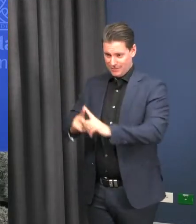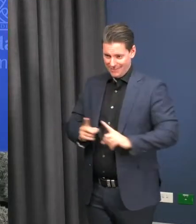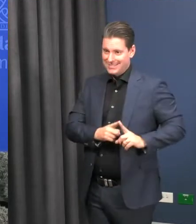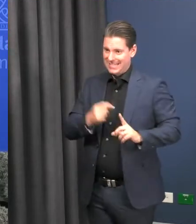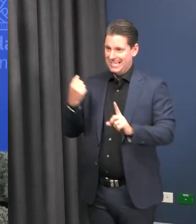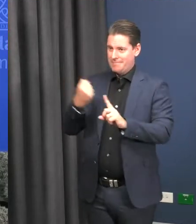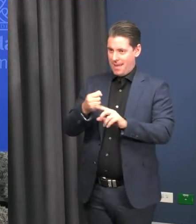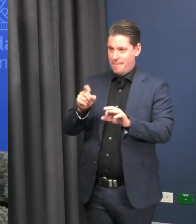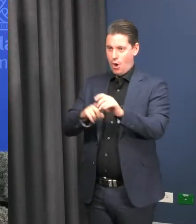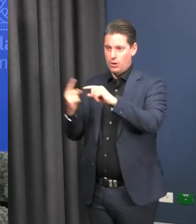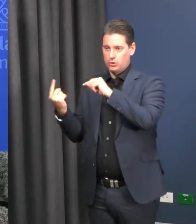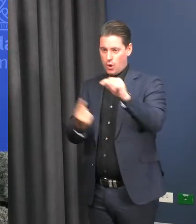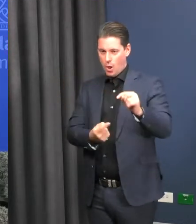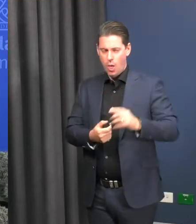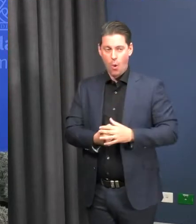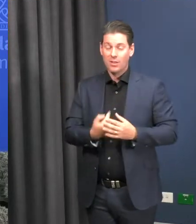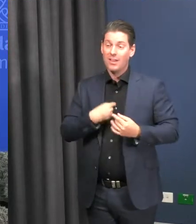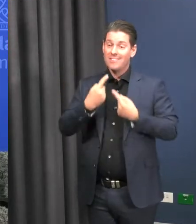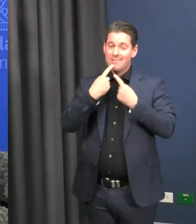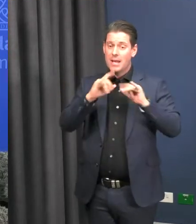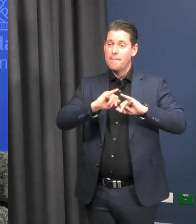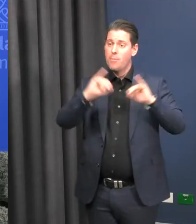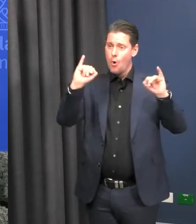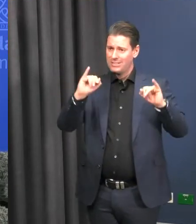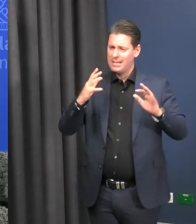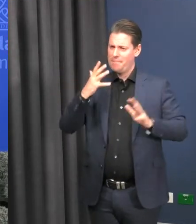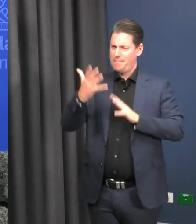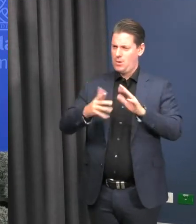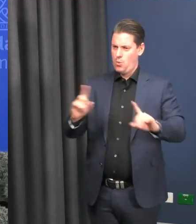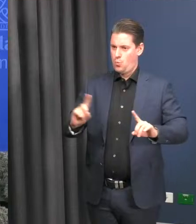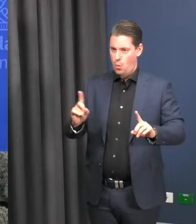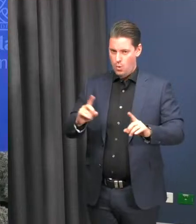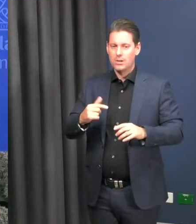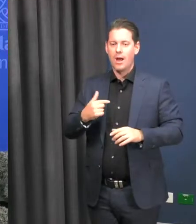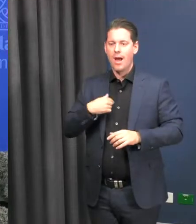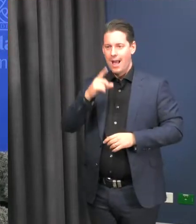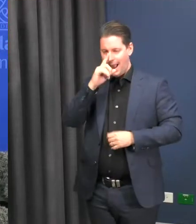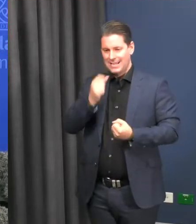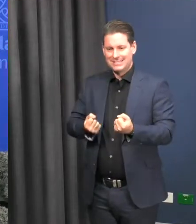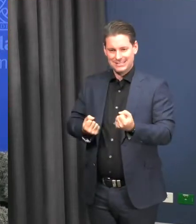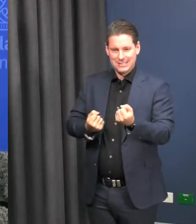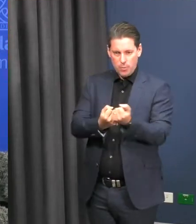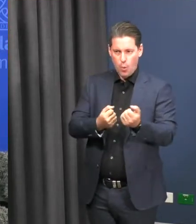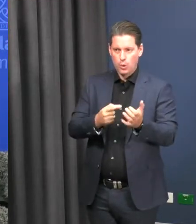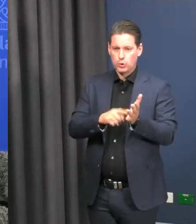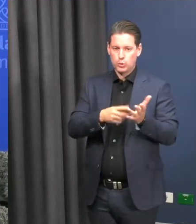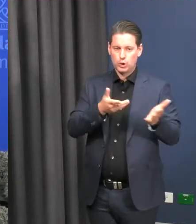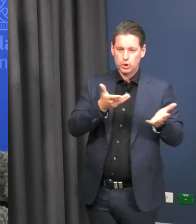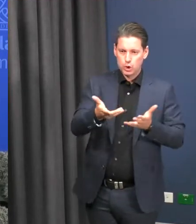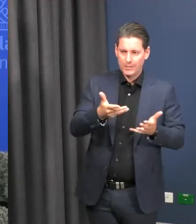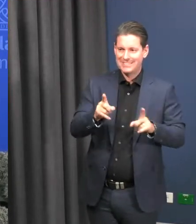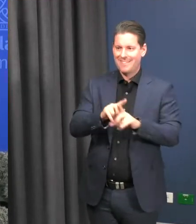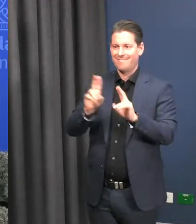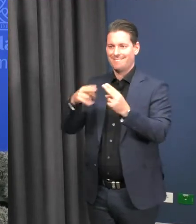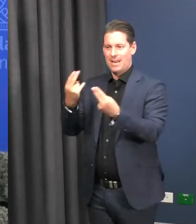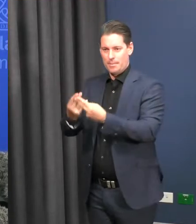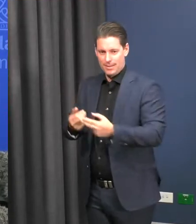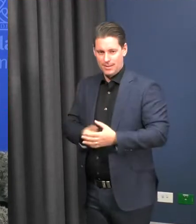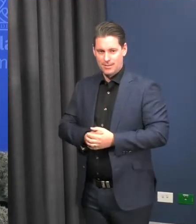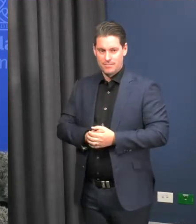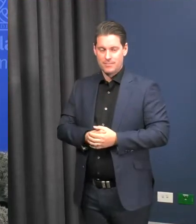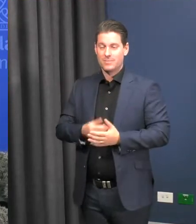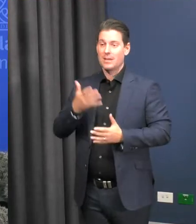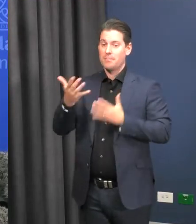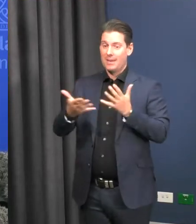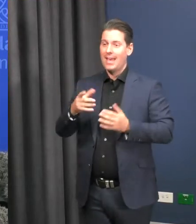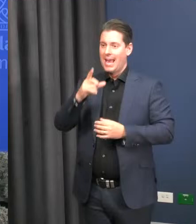is allow for the following support to flow to services and families elected. The service can continue to get